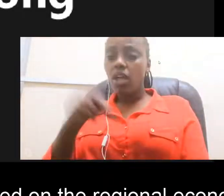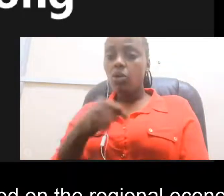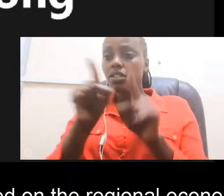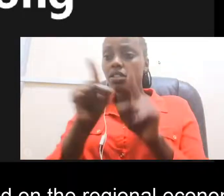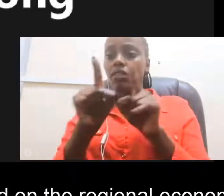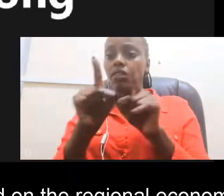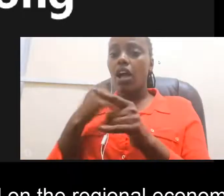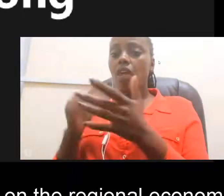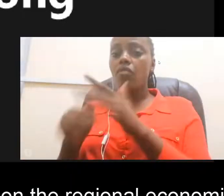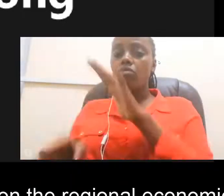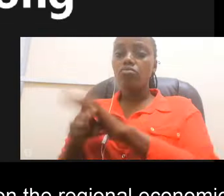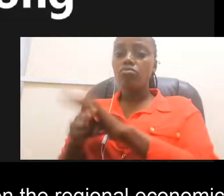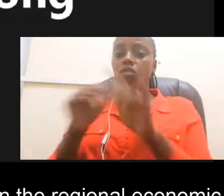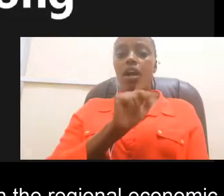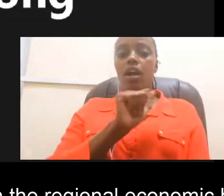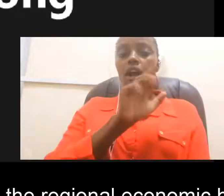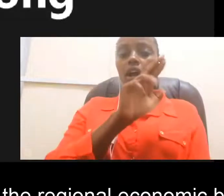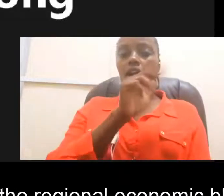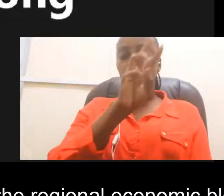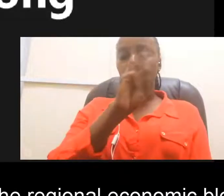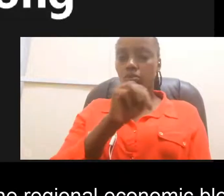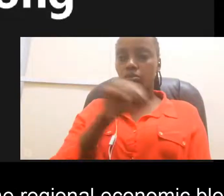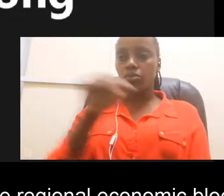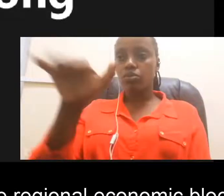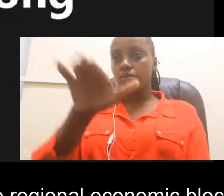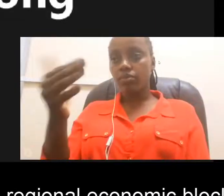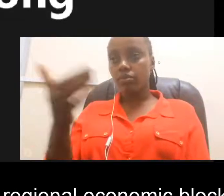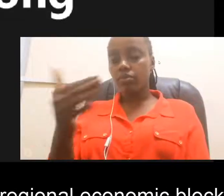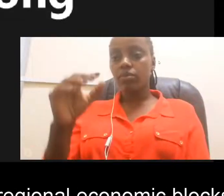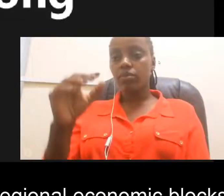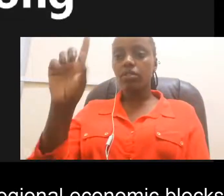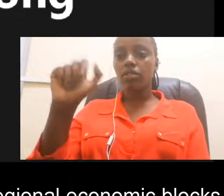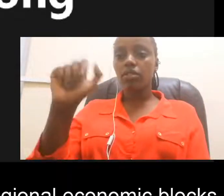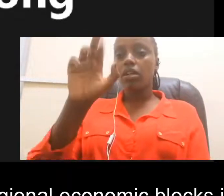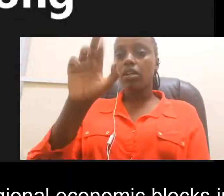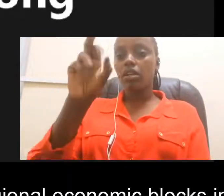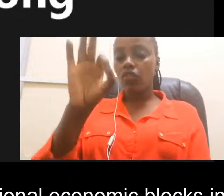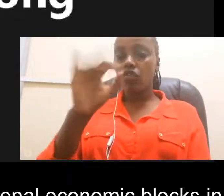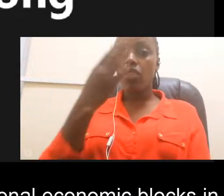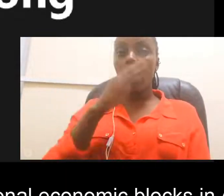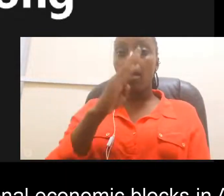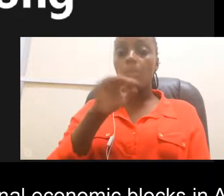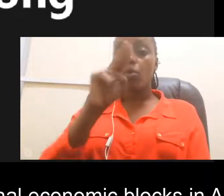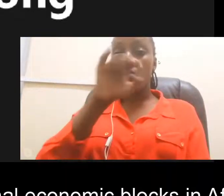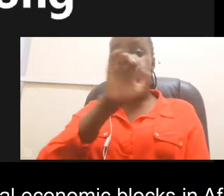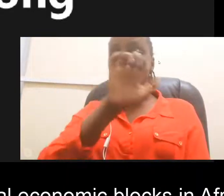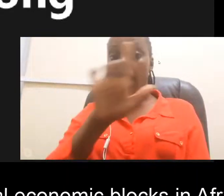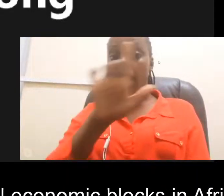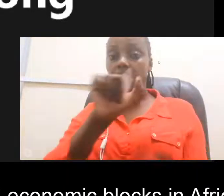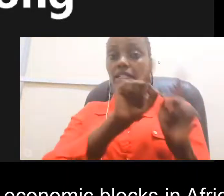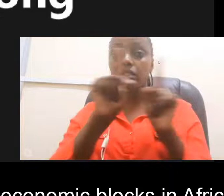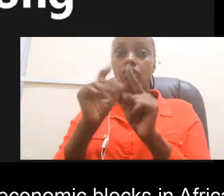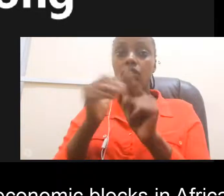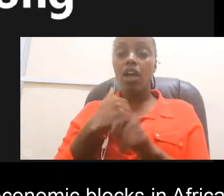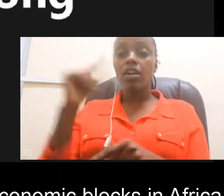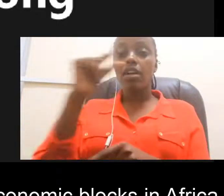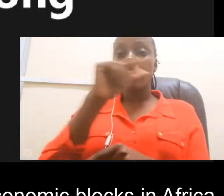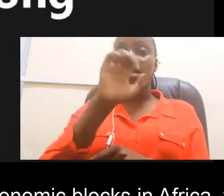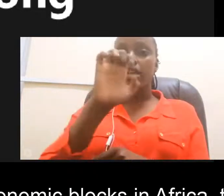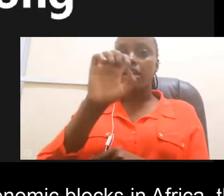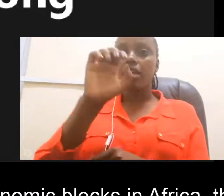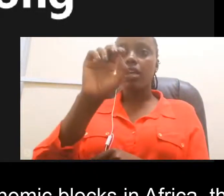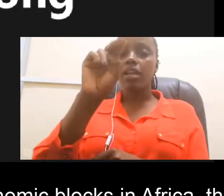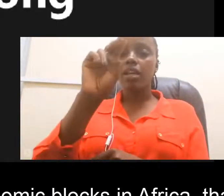Khartoum localities to the major states of Darfur, the Blue Nile, the Kordofan sector, and the Gedaref region. So we